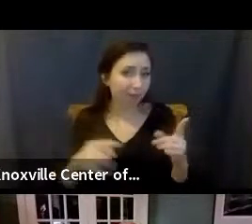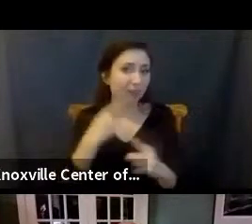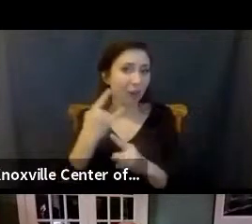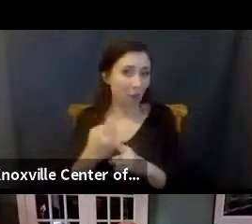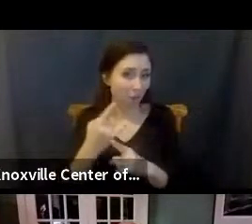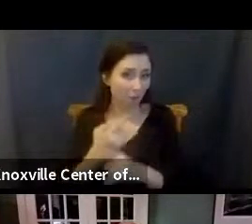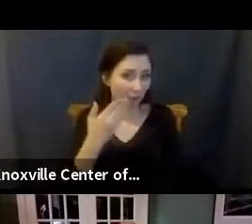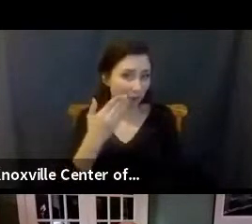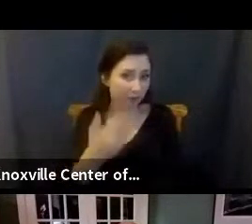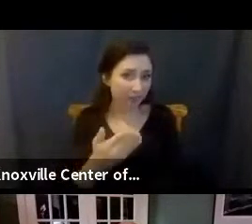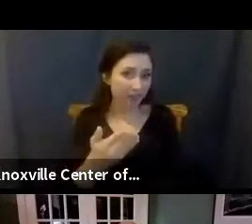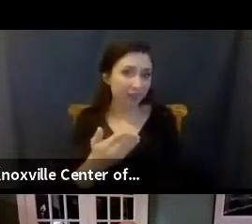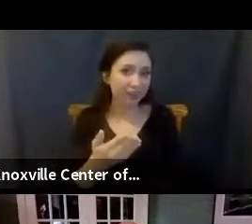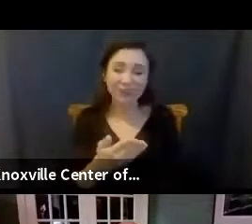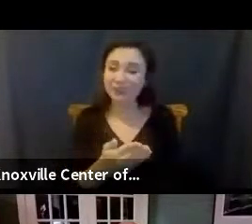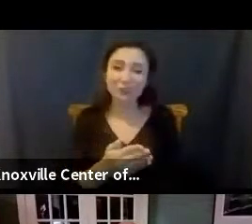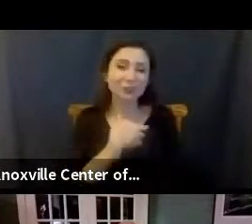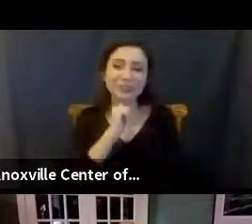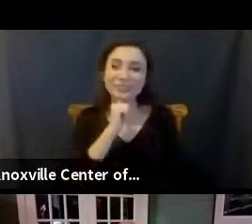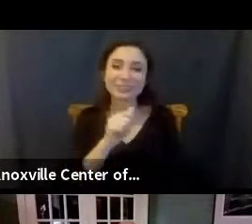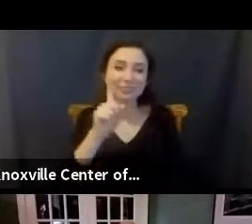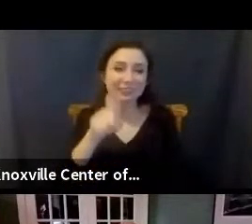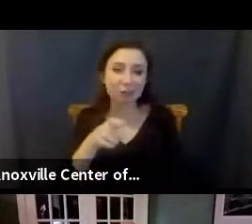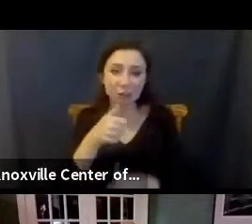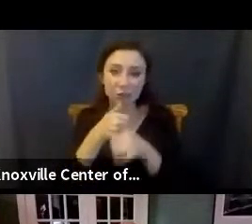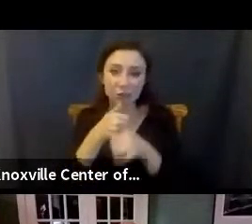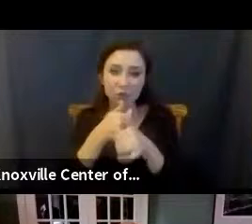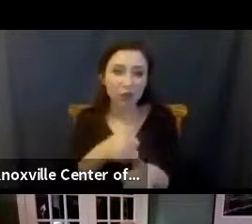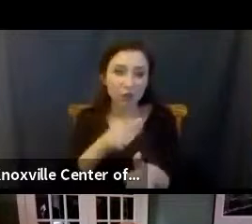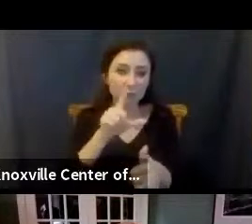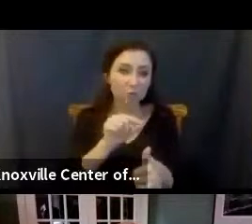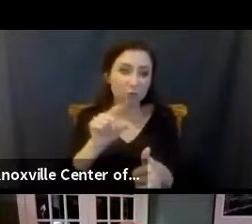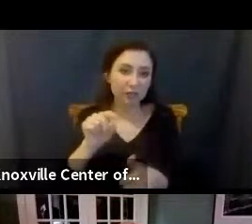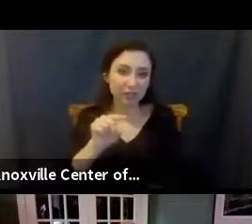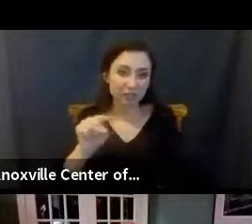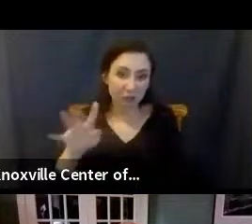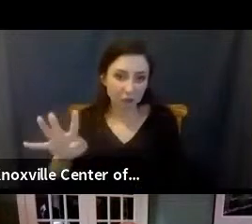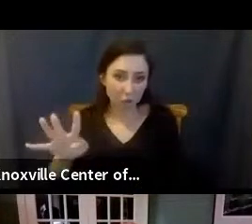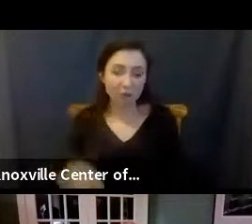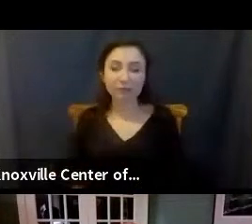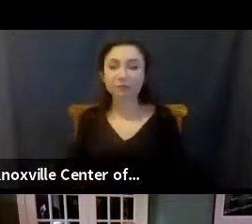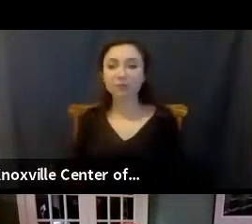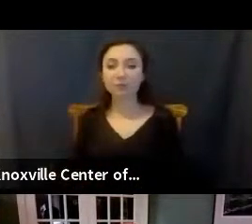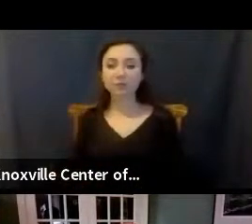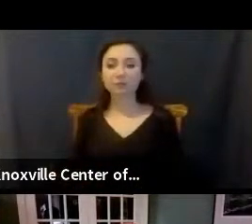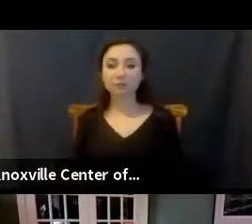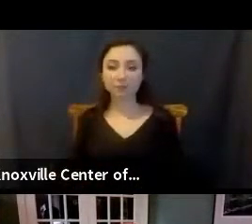not subject to the 2020-4. So what this